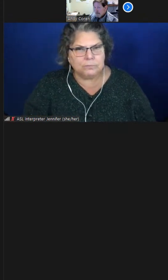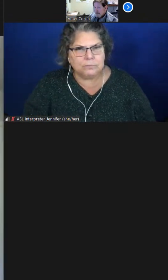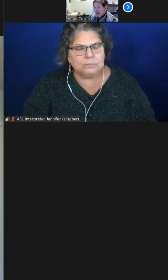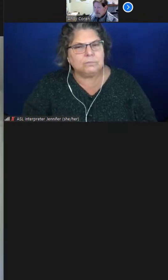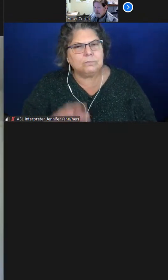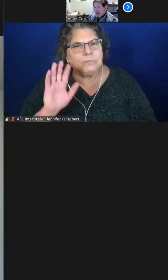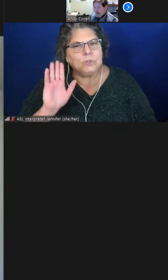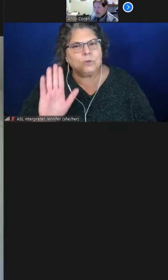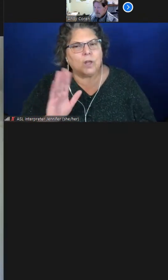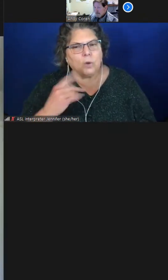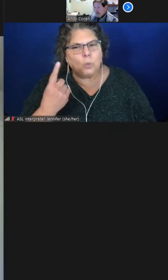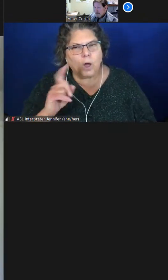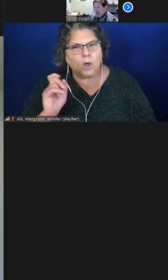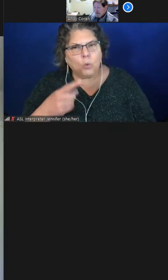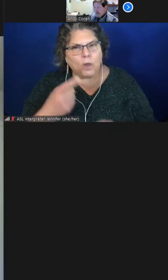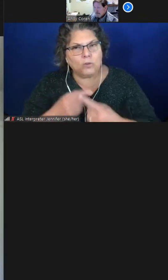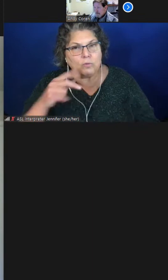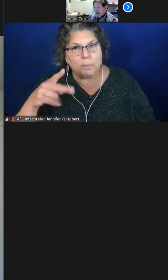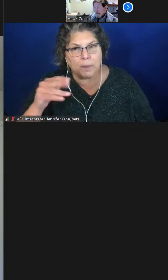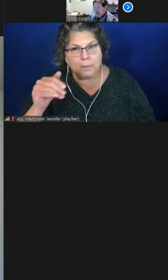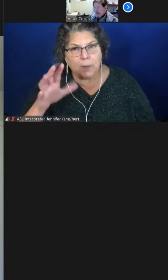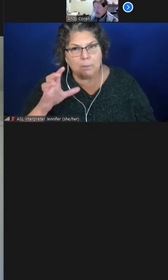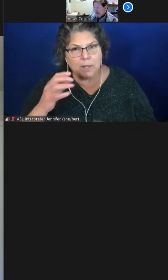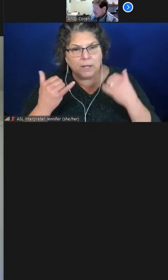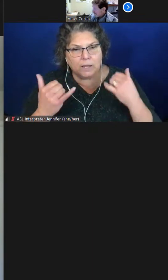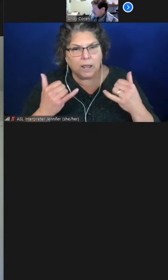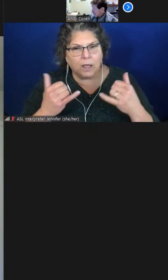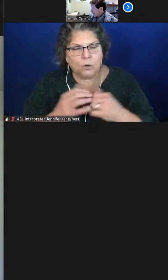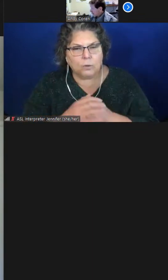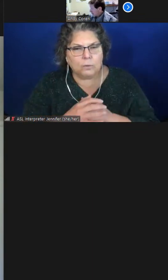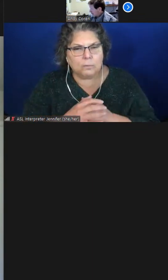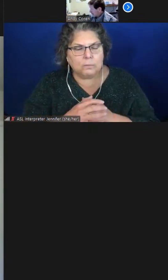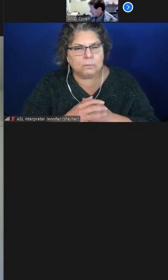Great, and let's take one question from the public now.